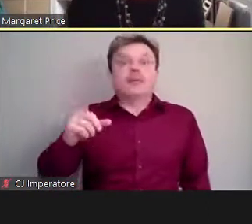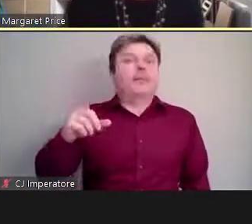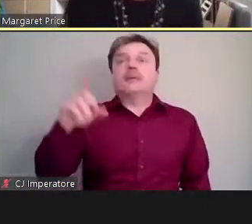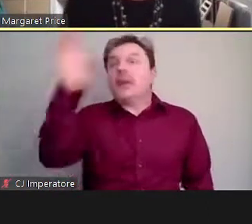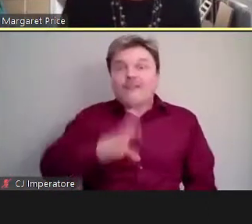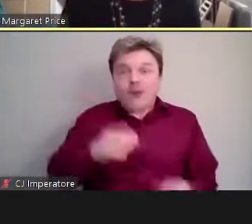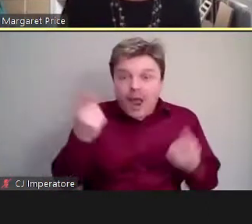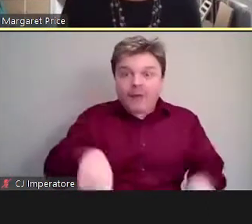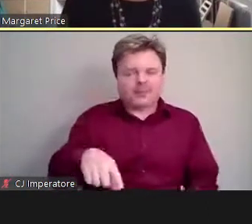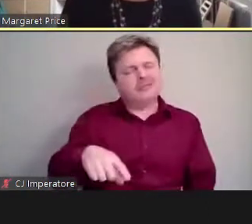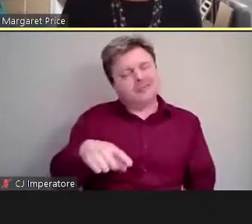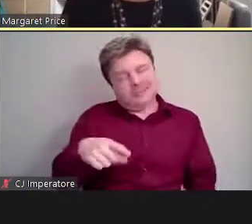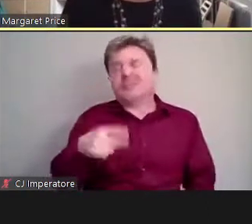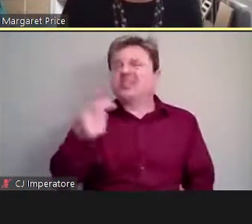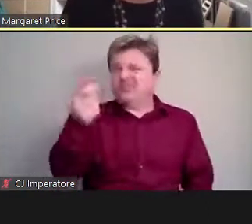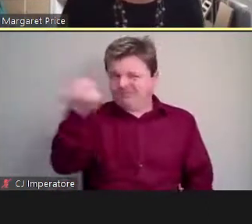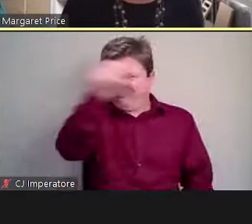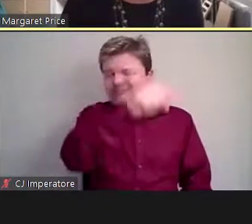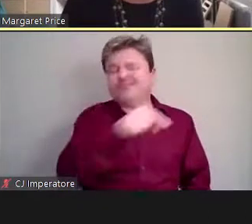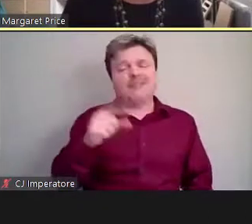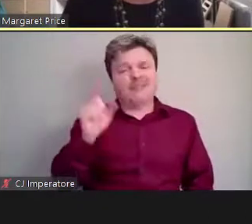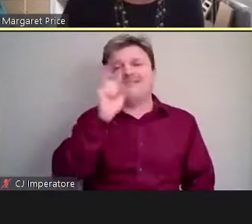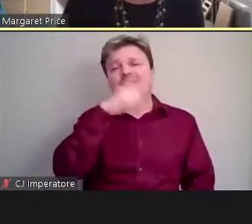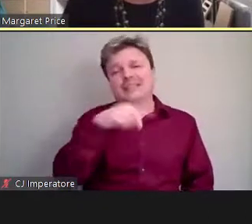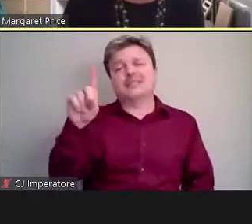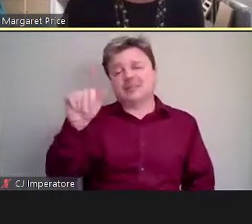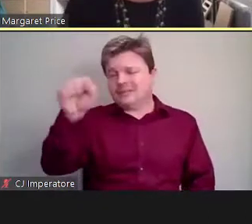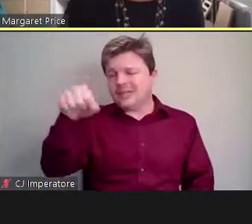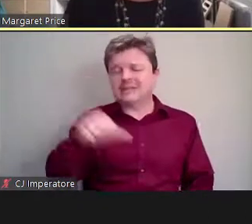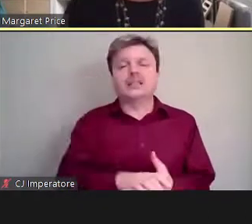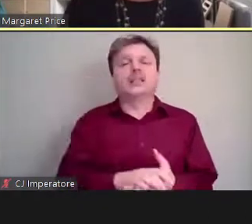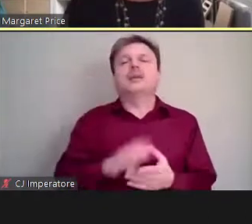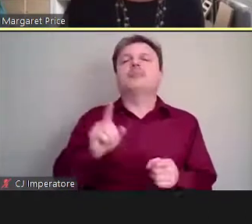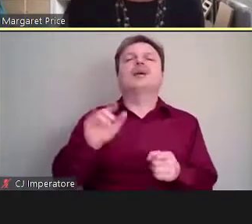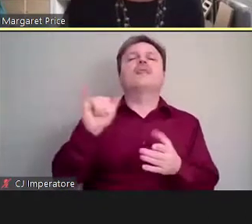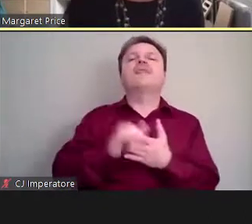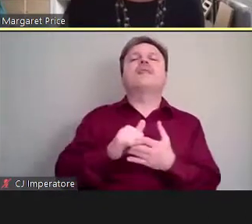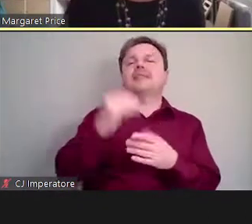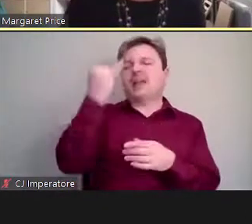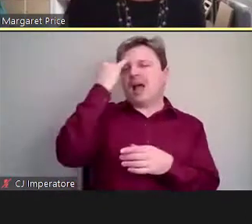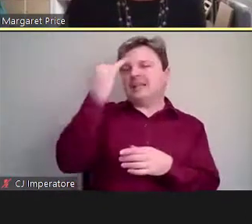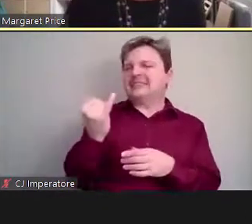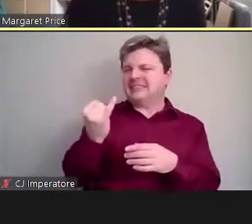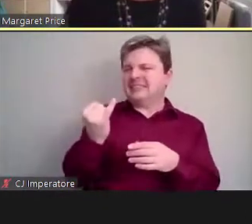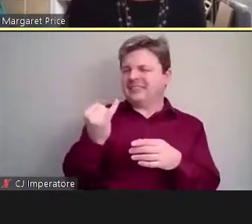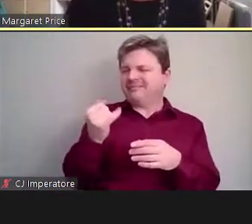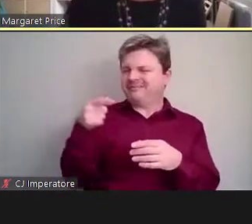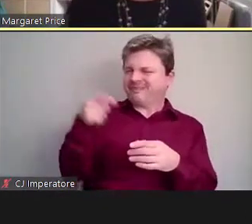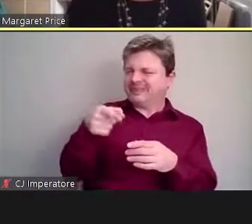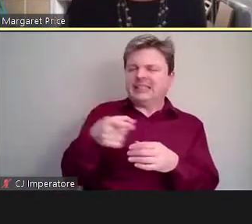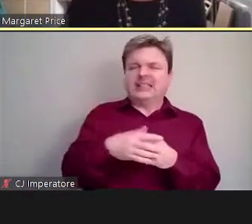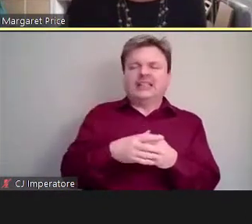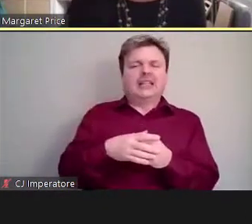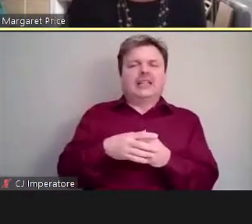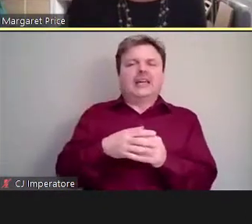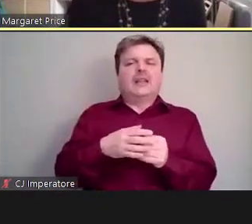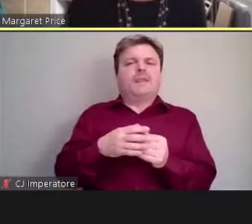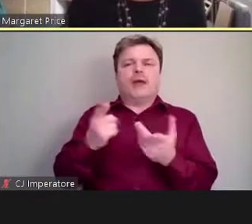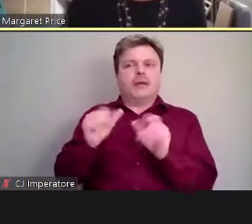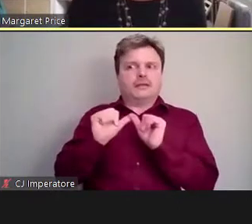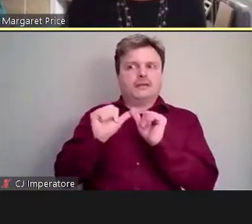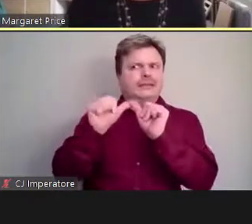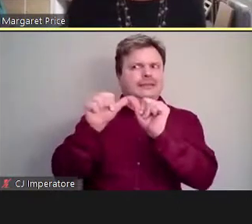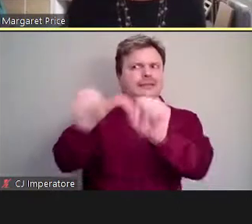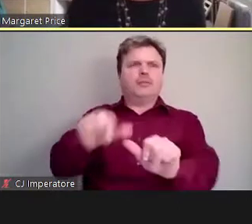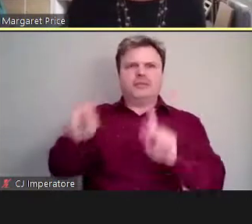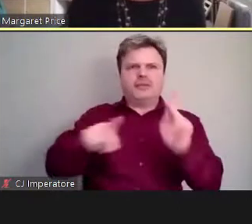but this is one of those stereotypes or narratives that tends to live on, not because it's prevalent, but